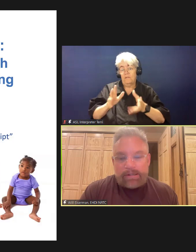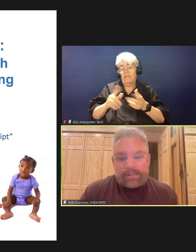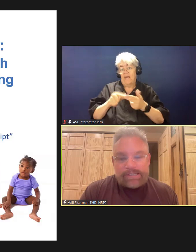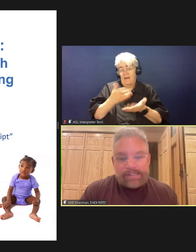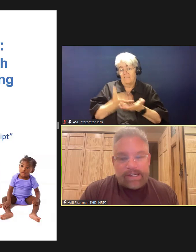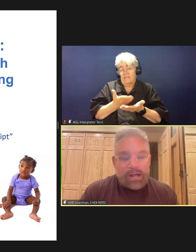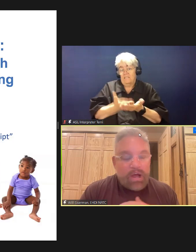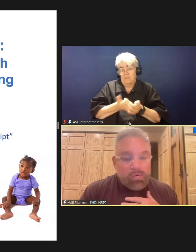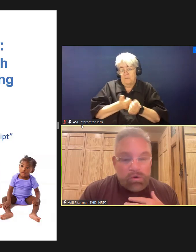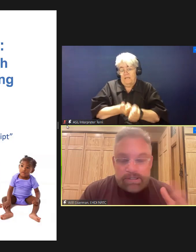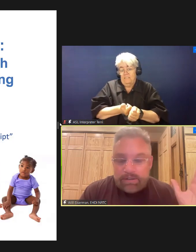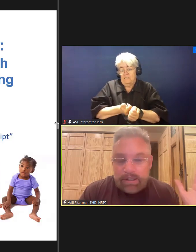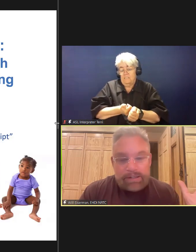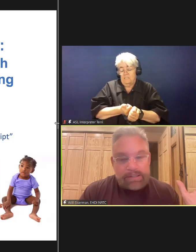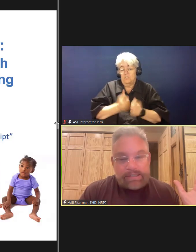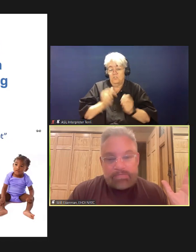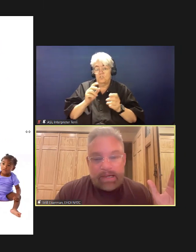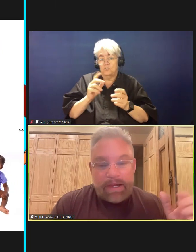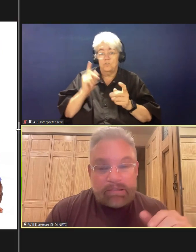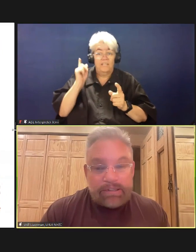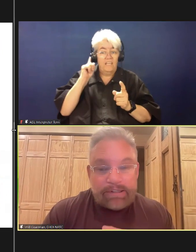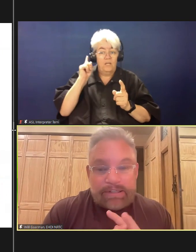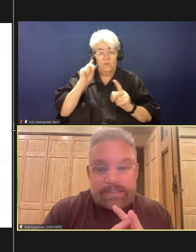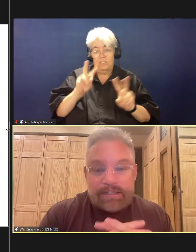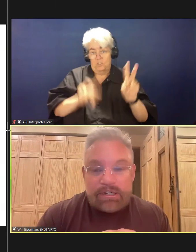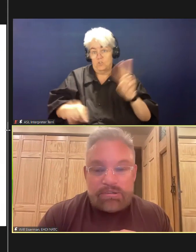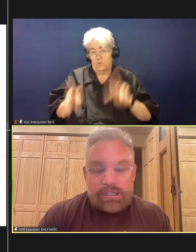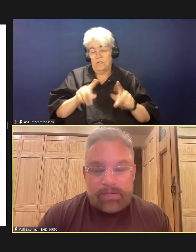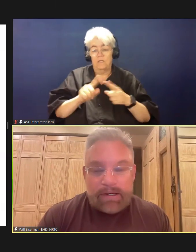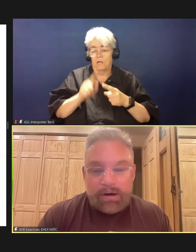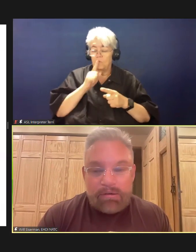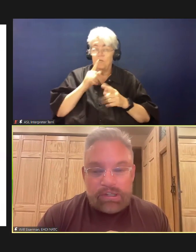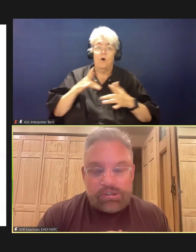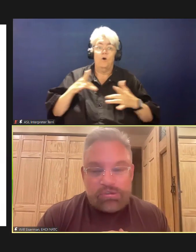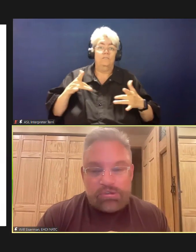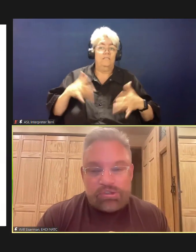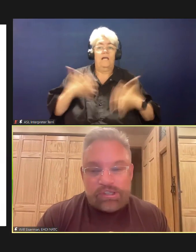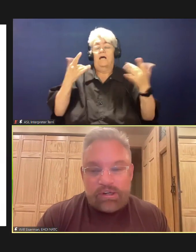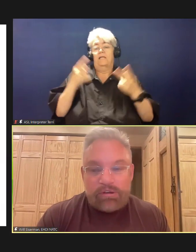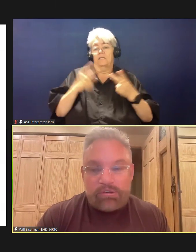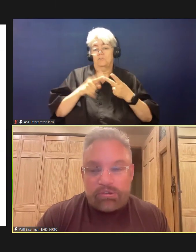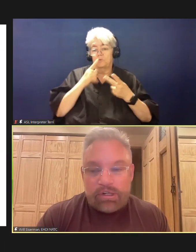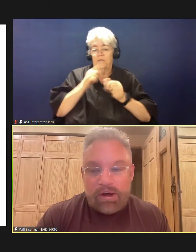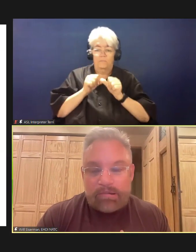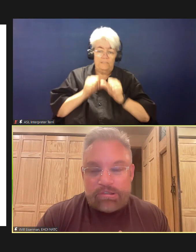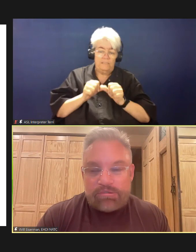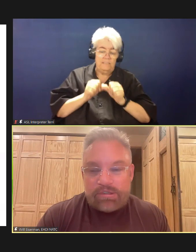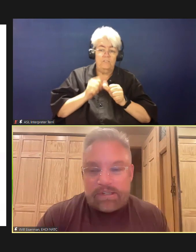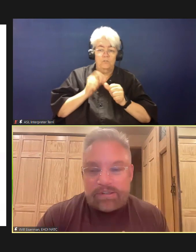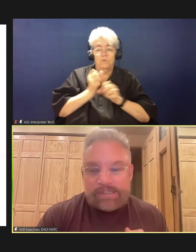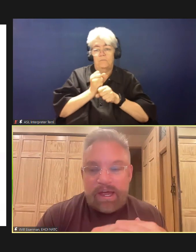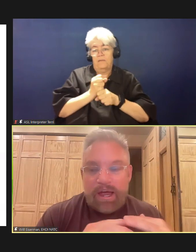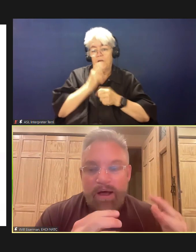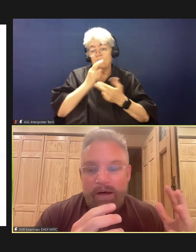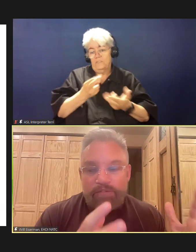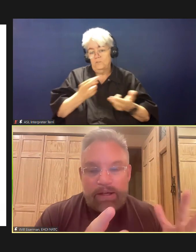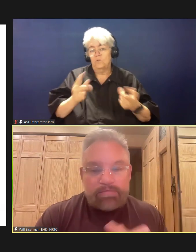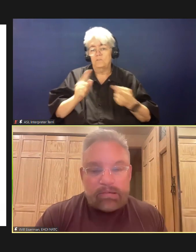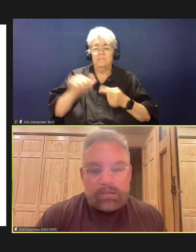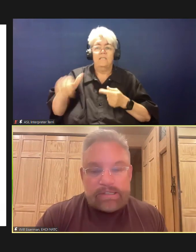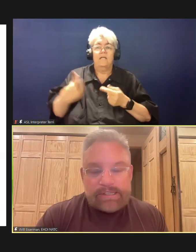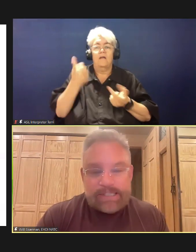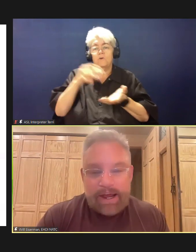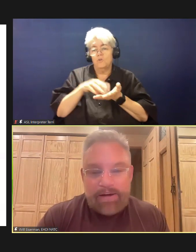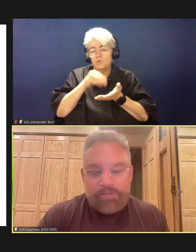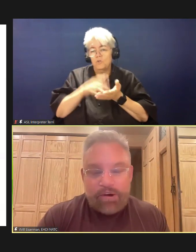follow-up practices. And we're delighted to be able to continue to make our resources and other learning opportunities